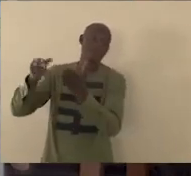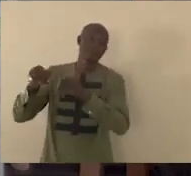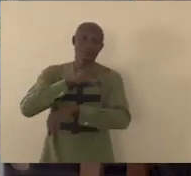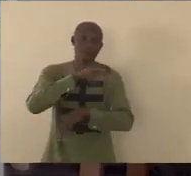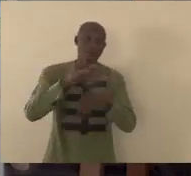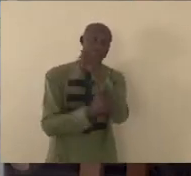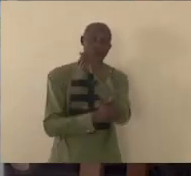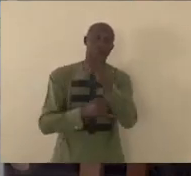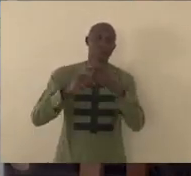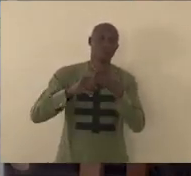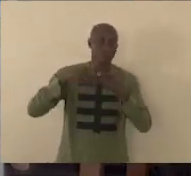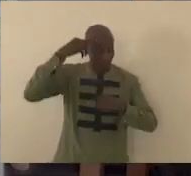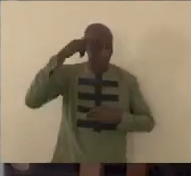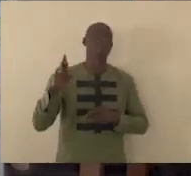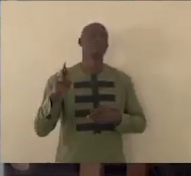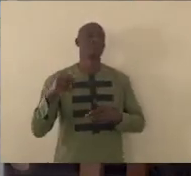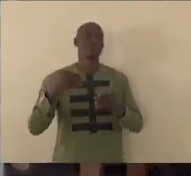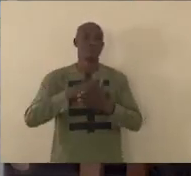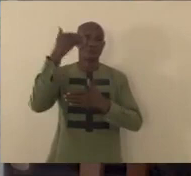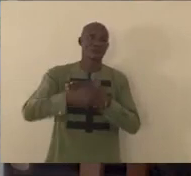rebel. Next,